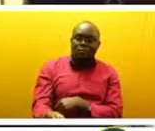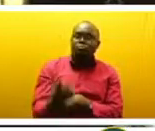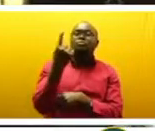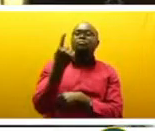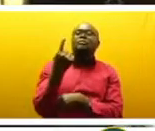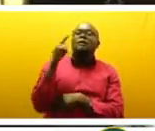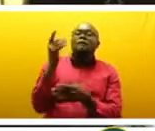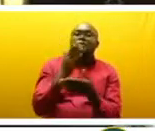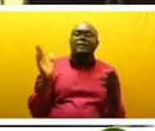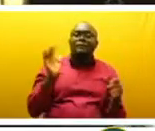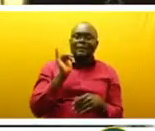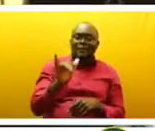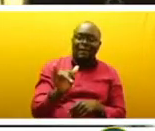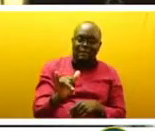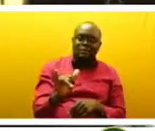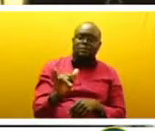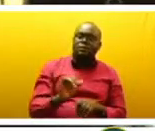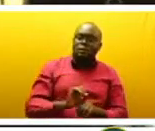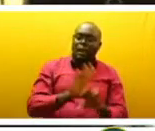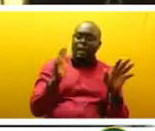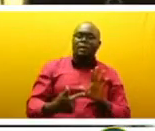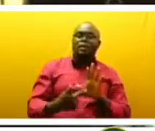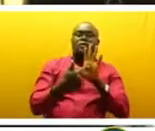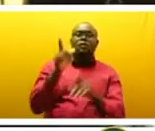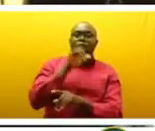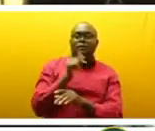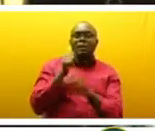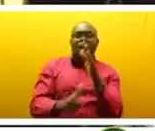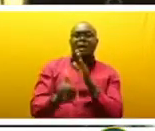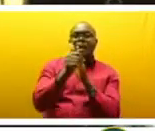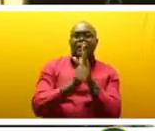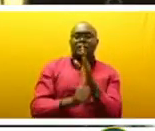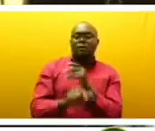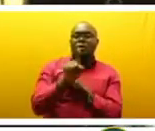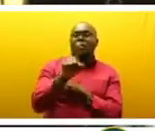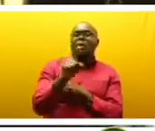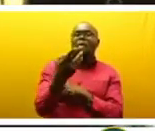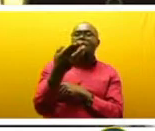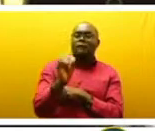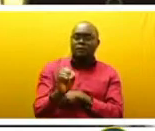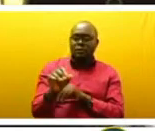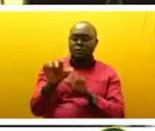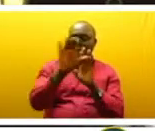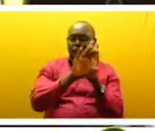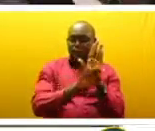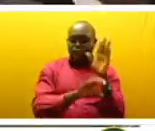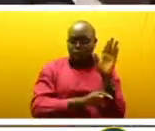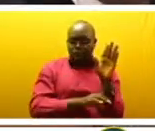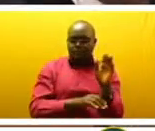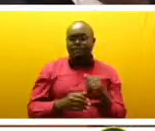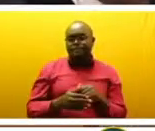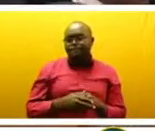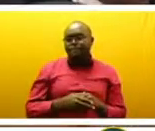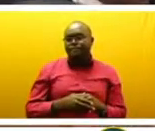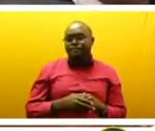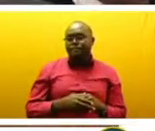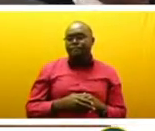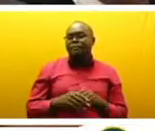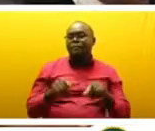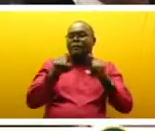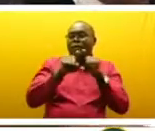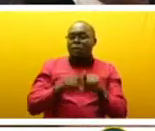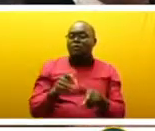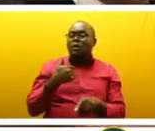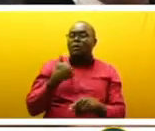for something that is expressly provided for under Article 140 of the Constitution. I also want